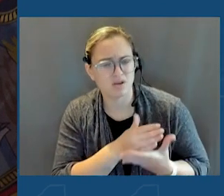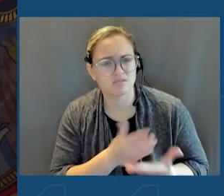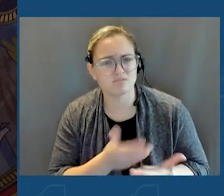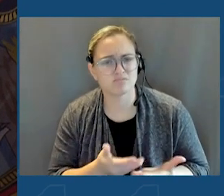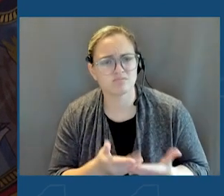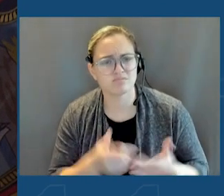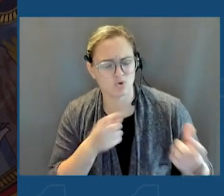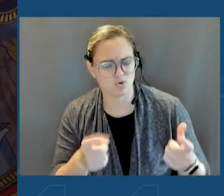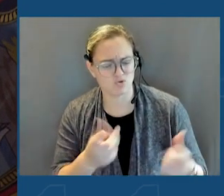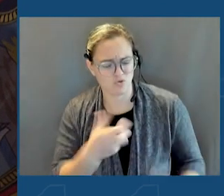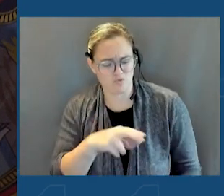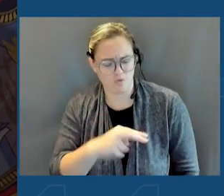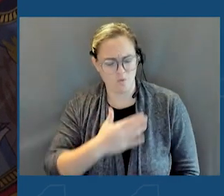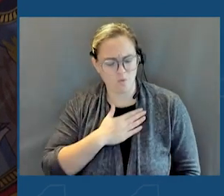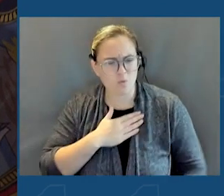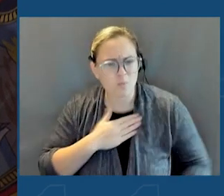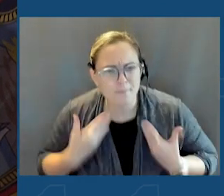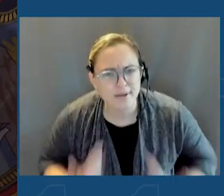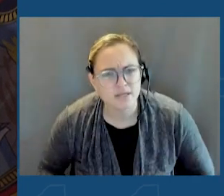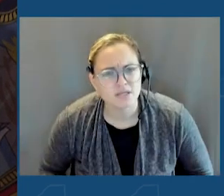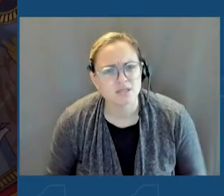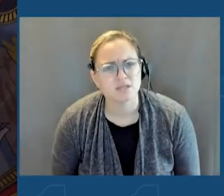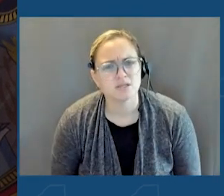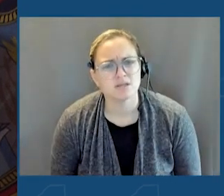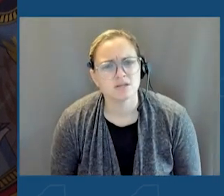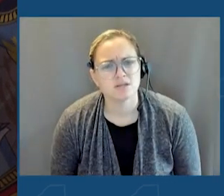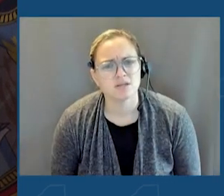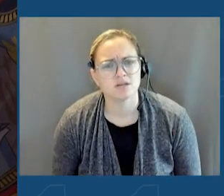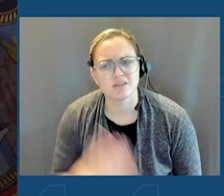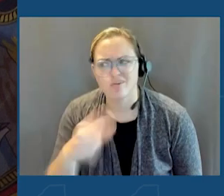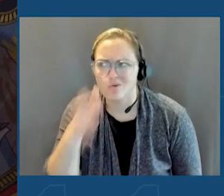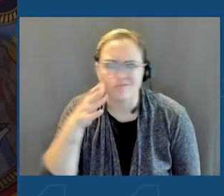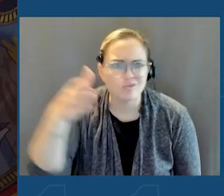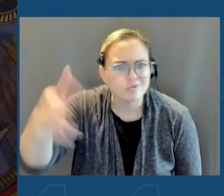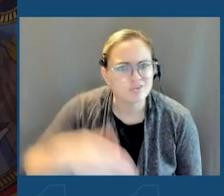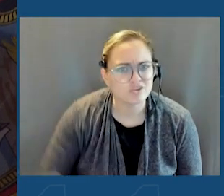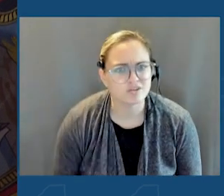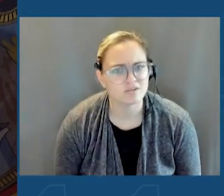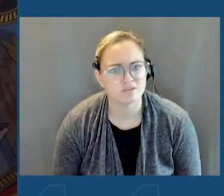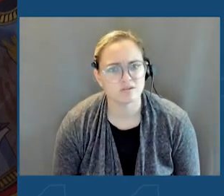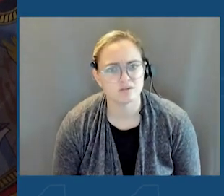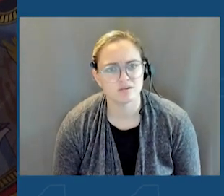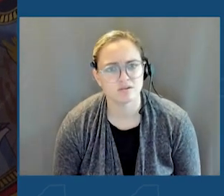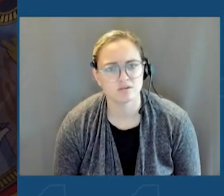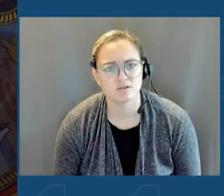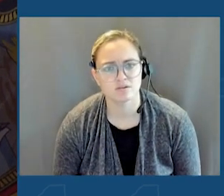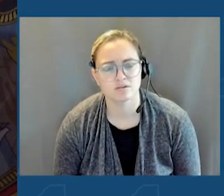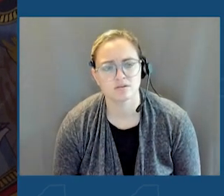control over their own bodies and indeed their own futures.